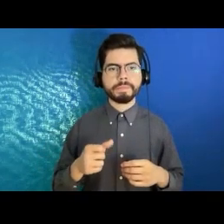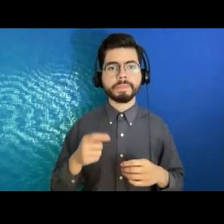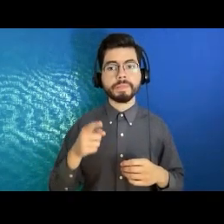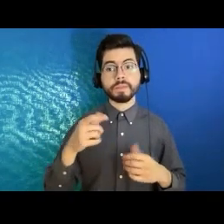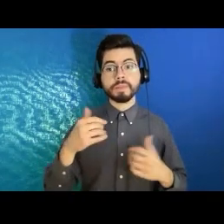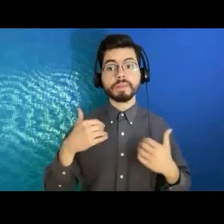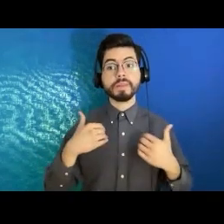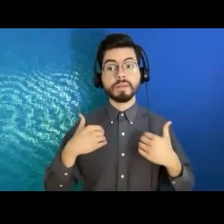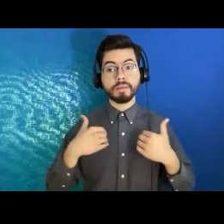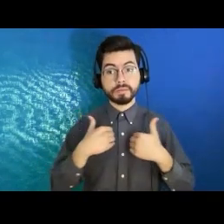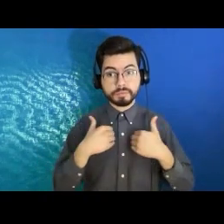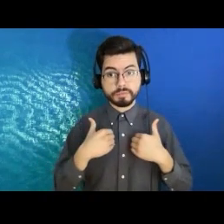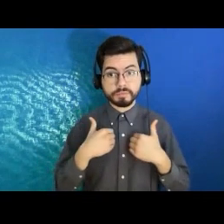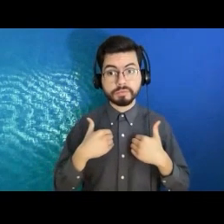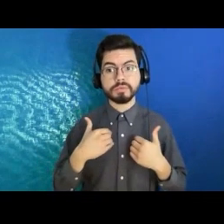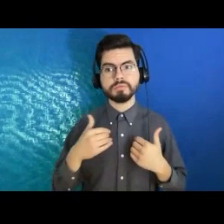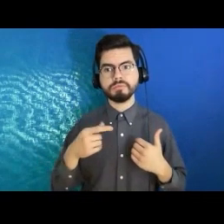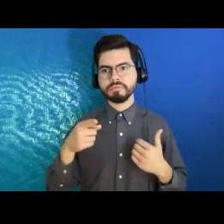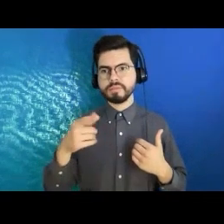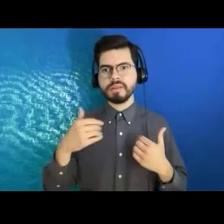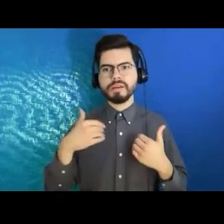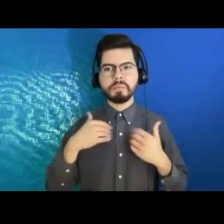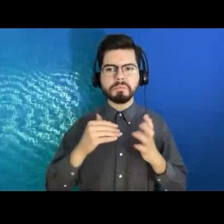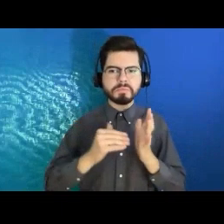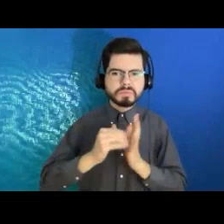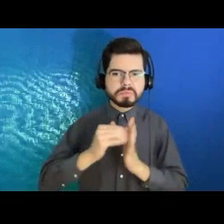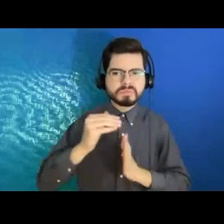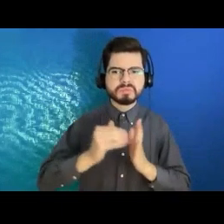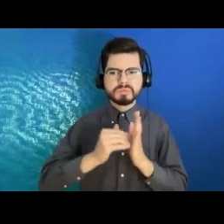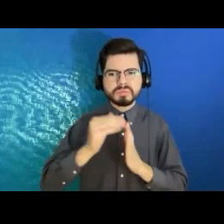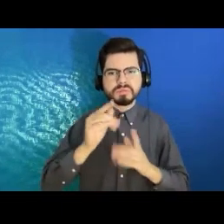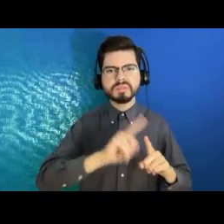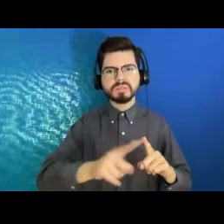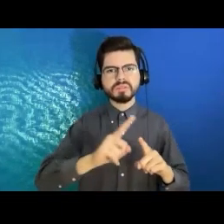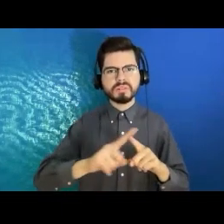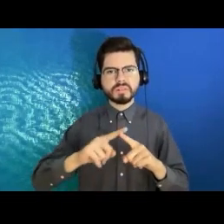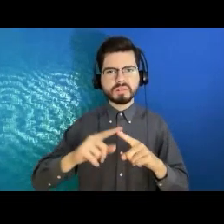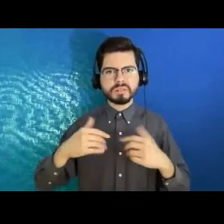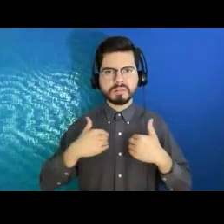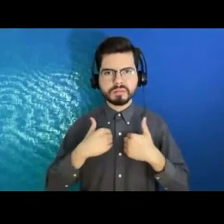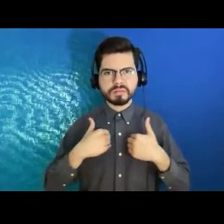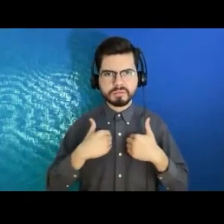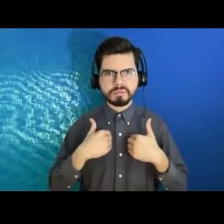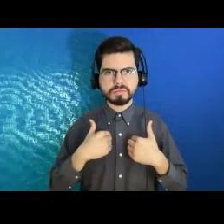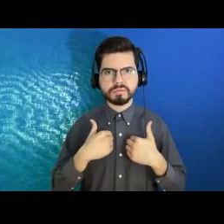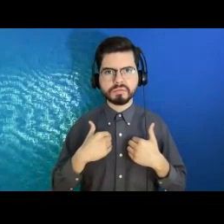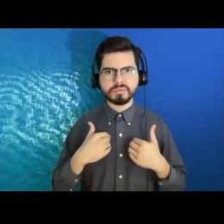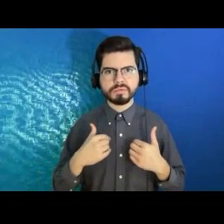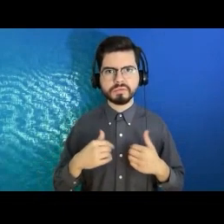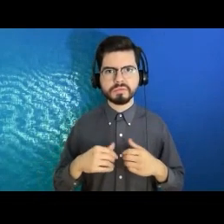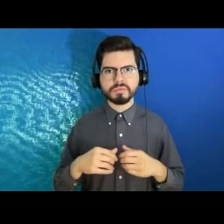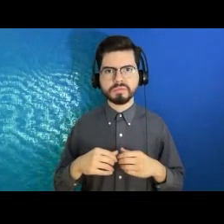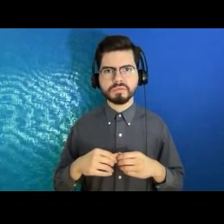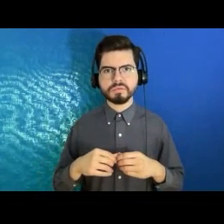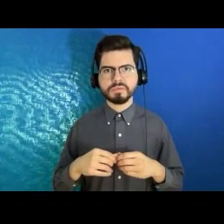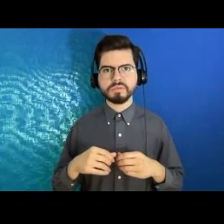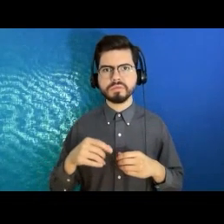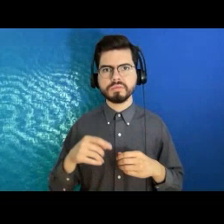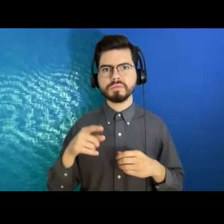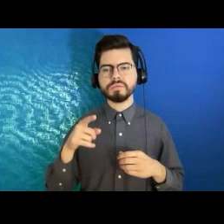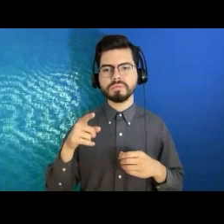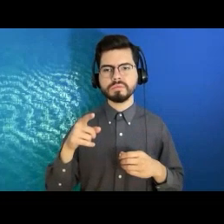to, millions and millions. And, and they started engineering the grasslands, and it created conditions that we